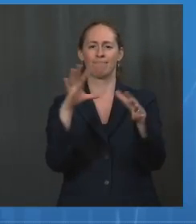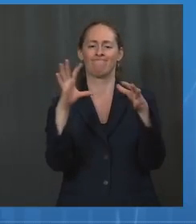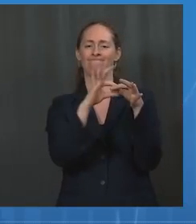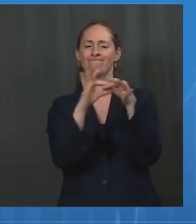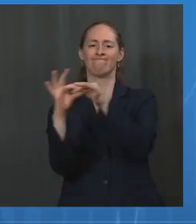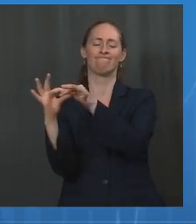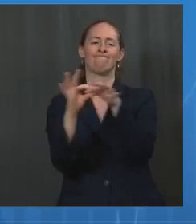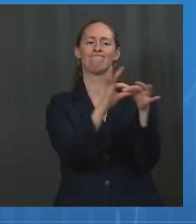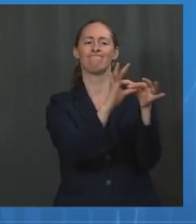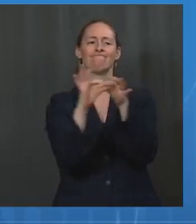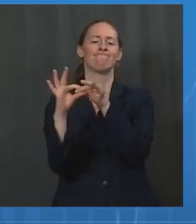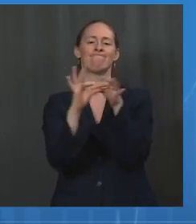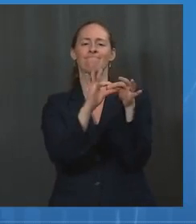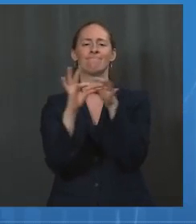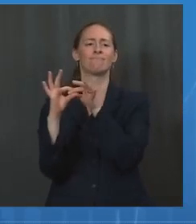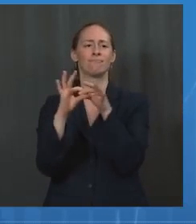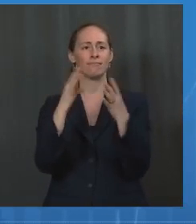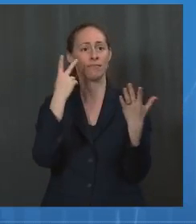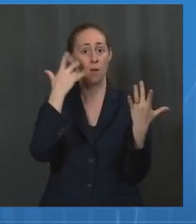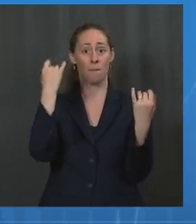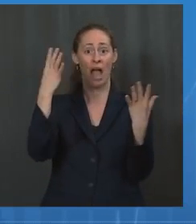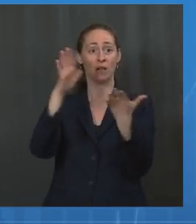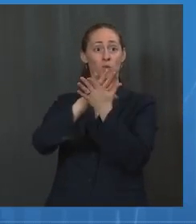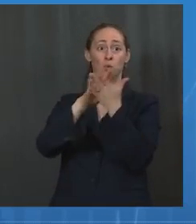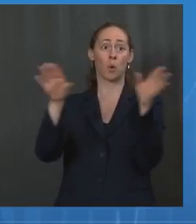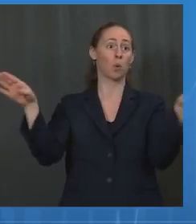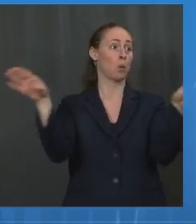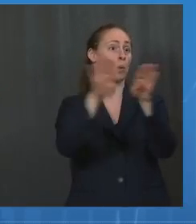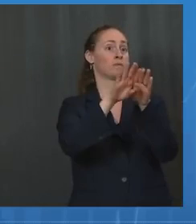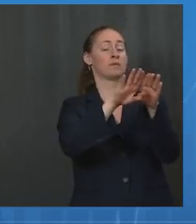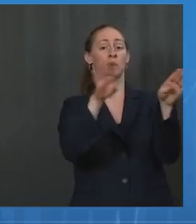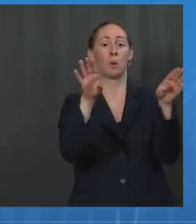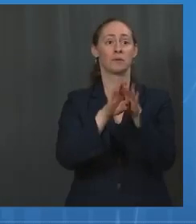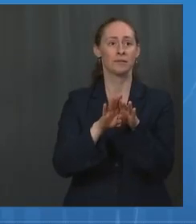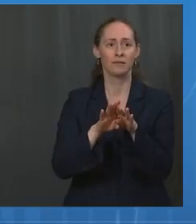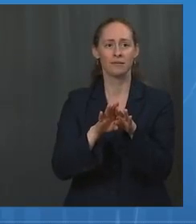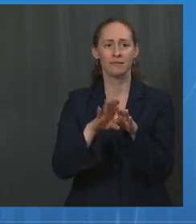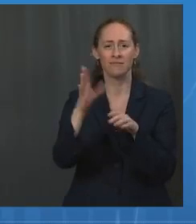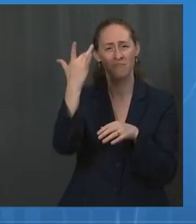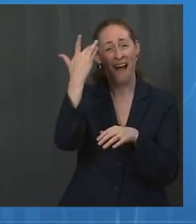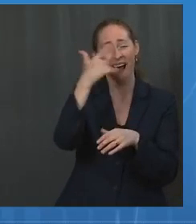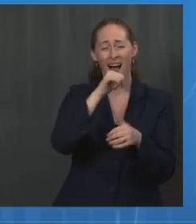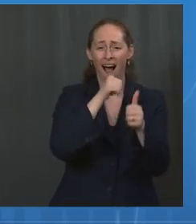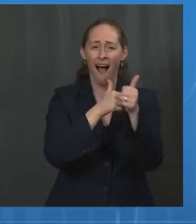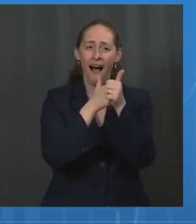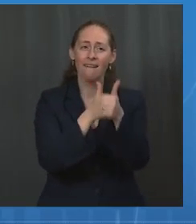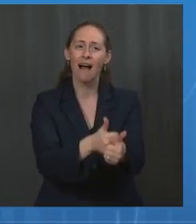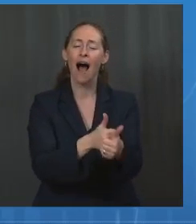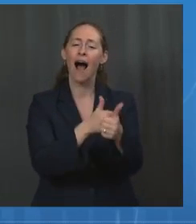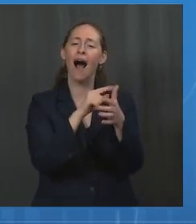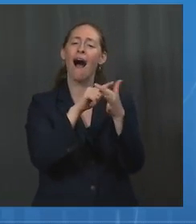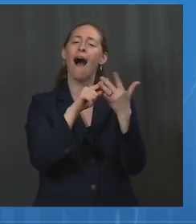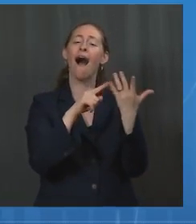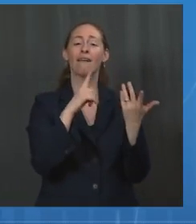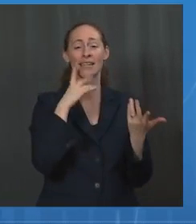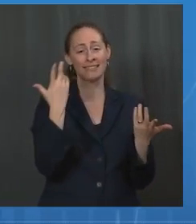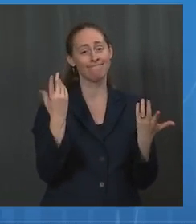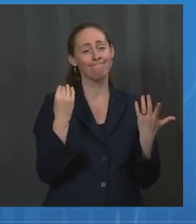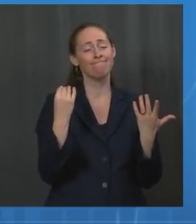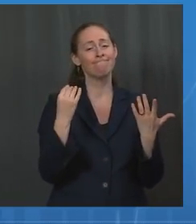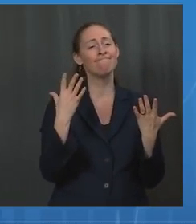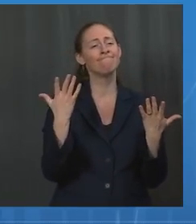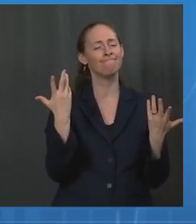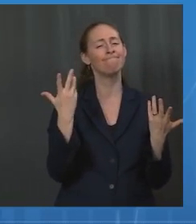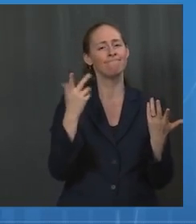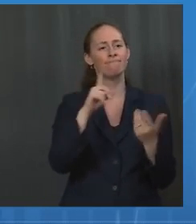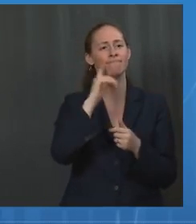of cases are generally occurring in schools because schools are not following our guidance, particularly our recommendations for teacher as